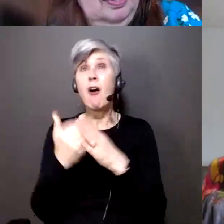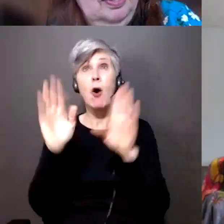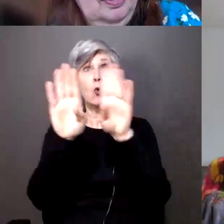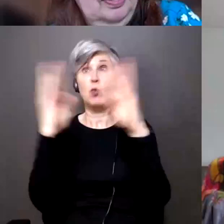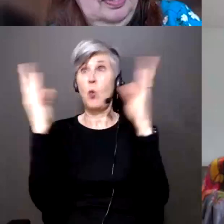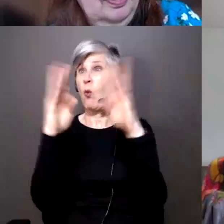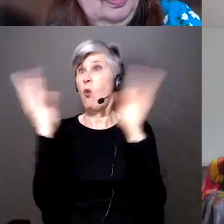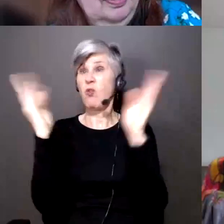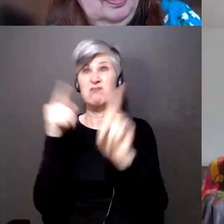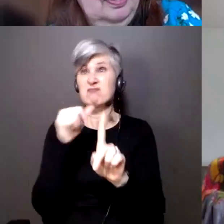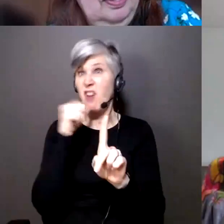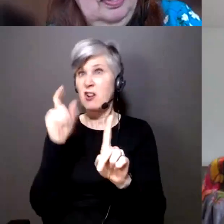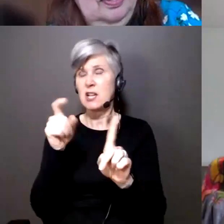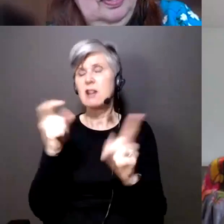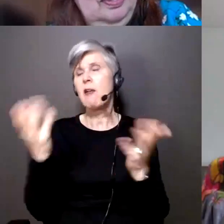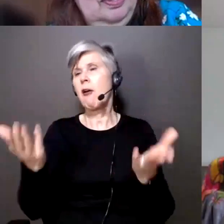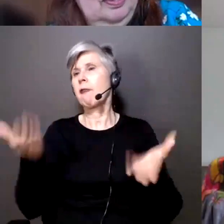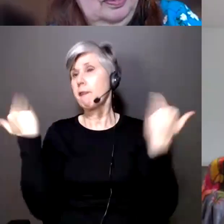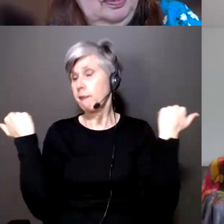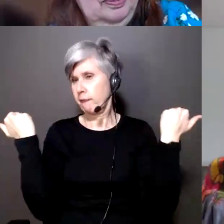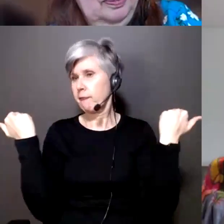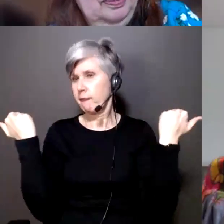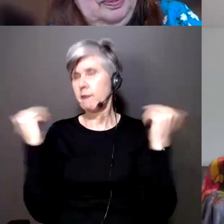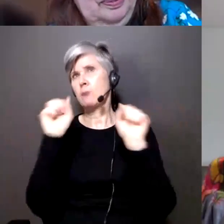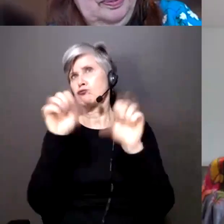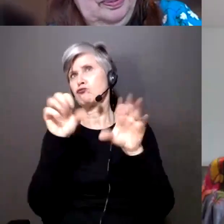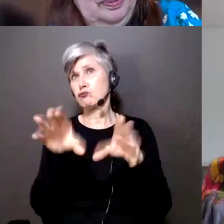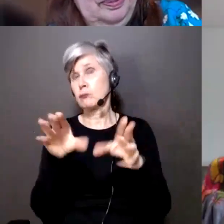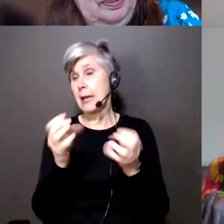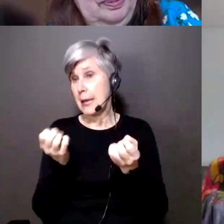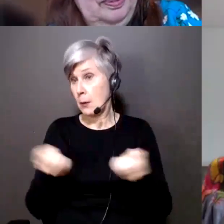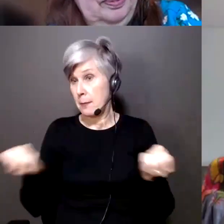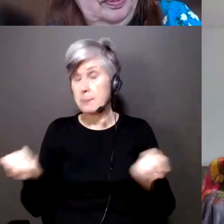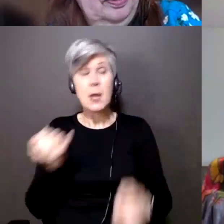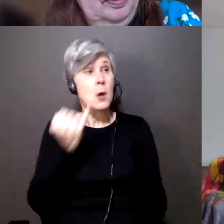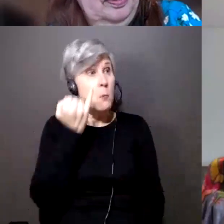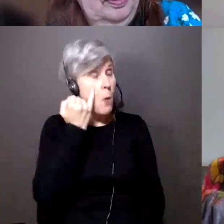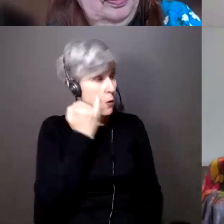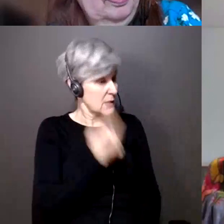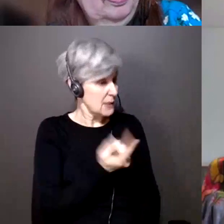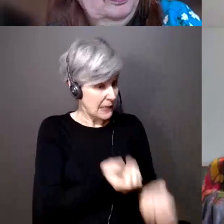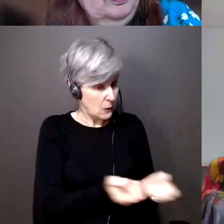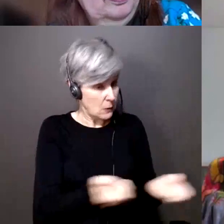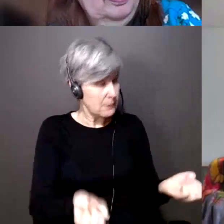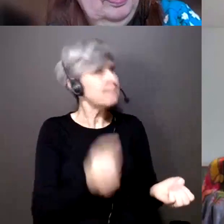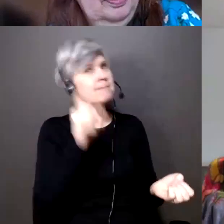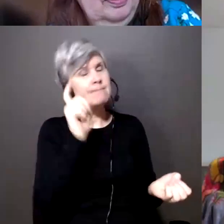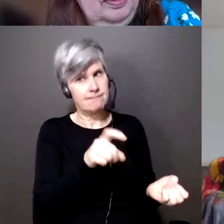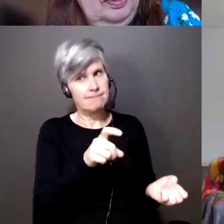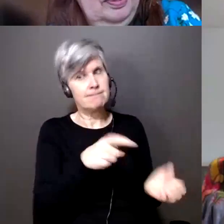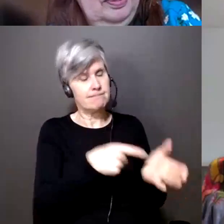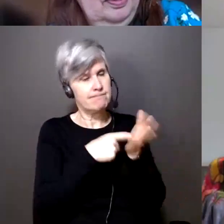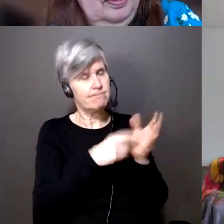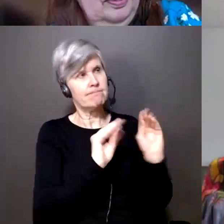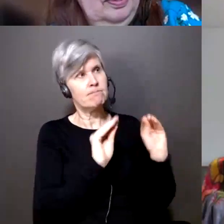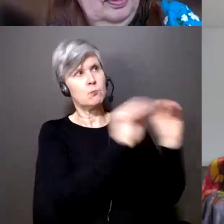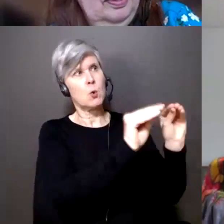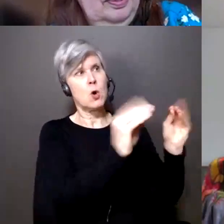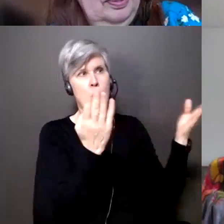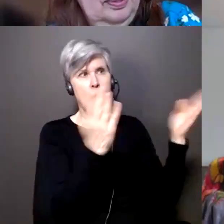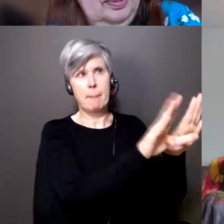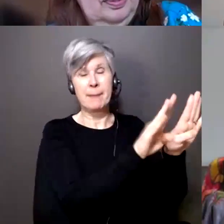equipment. For equipment that needs to be kept in cabinets, the doors will need to be retrofitted to a lighter